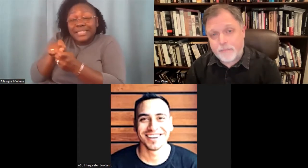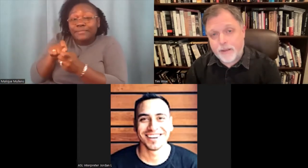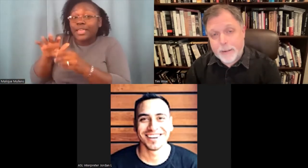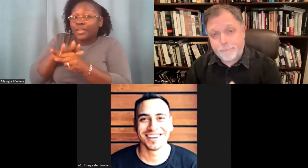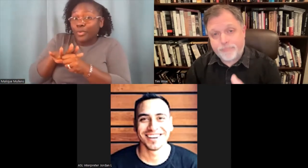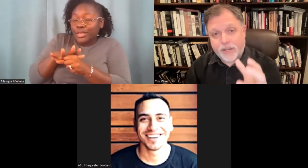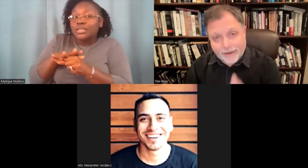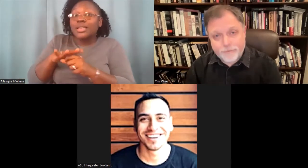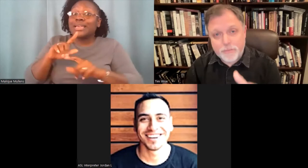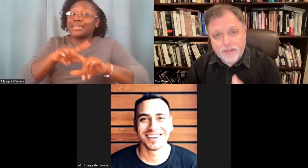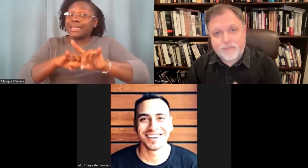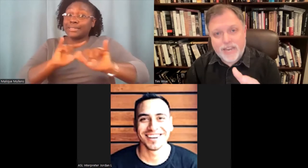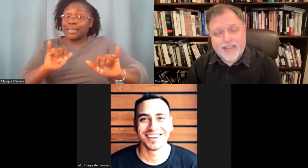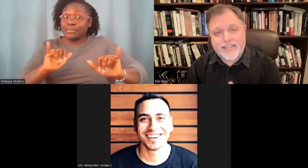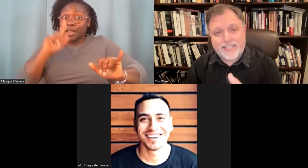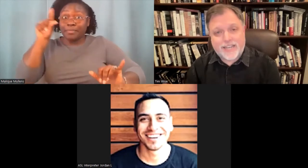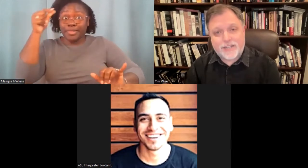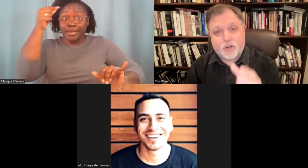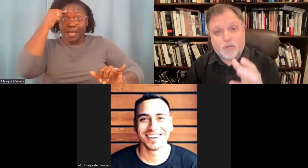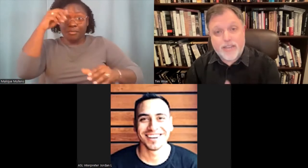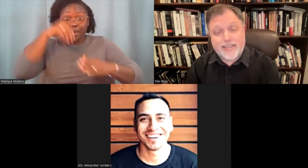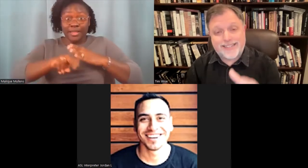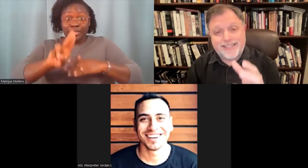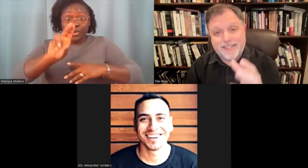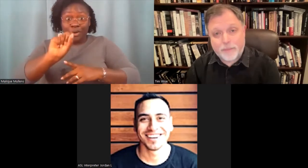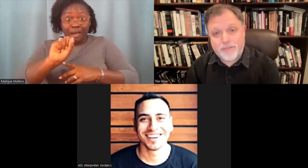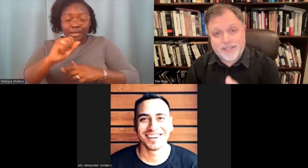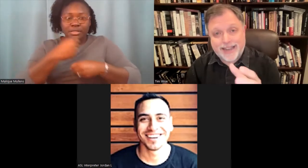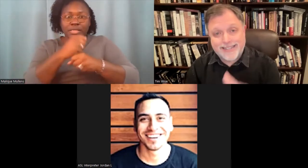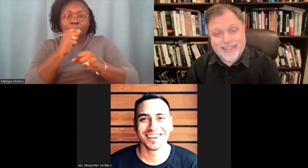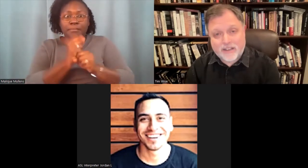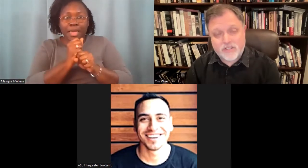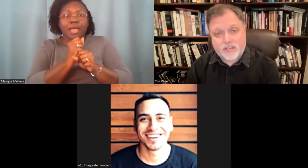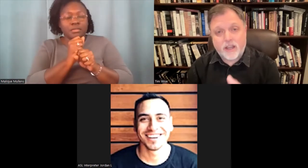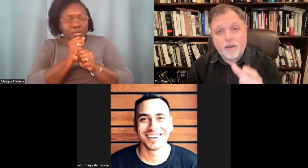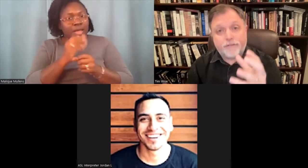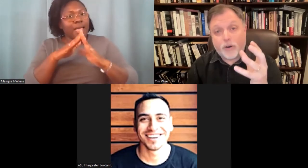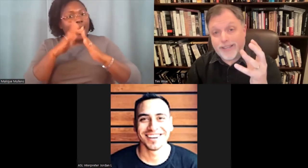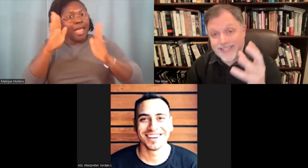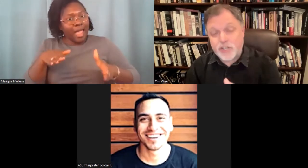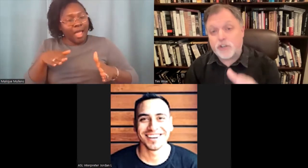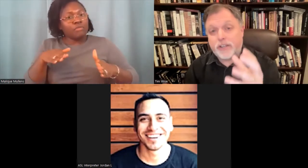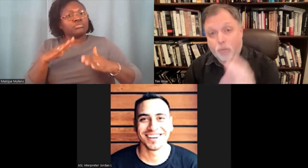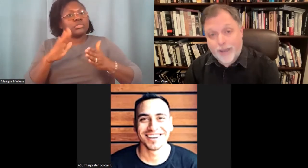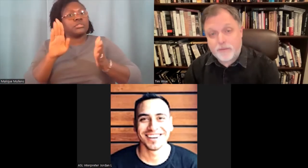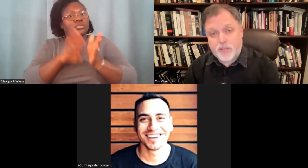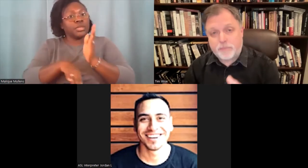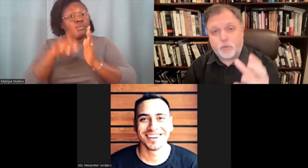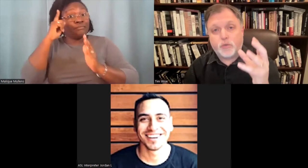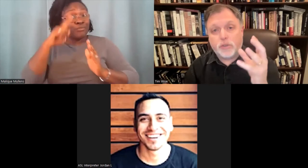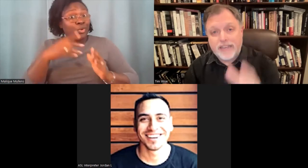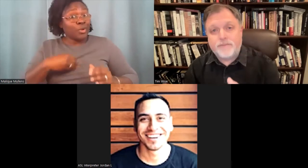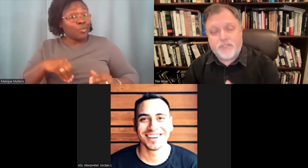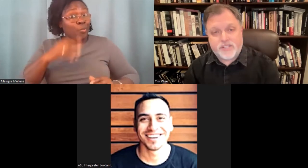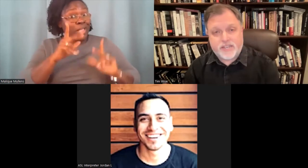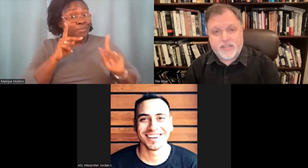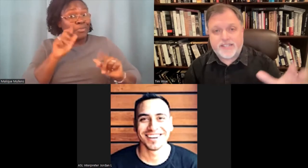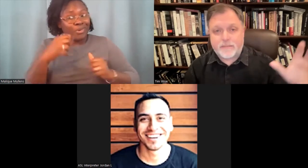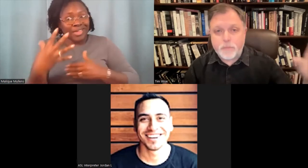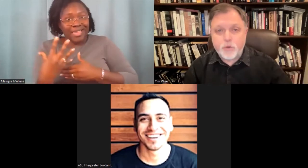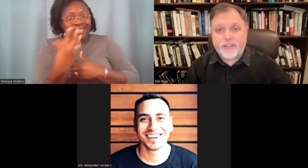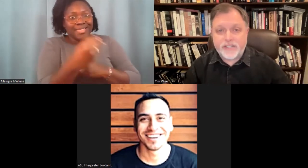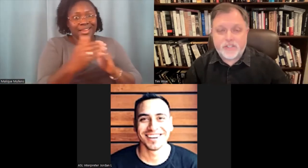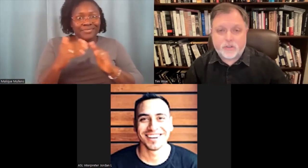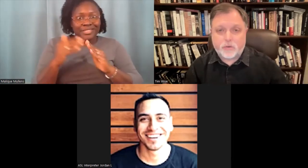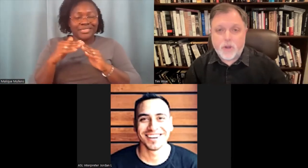time, the government of the United States creates subsidized housing for essentially white people to leave the cities